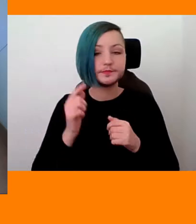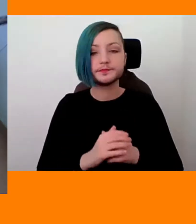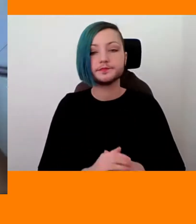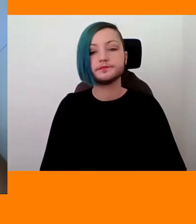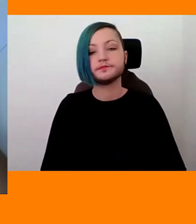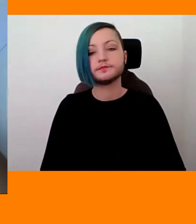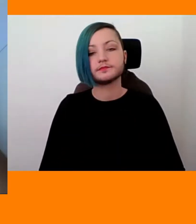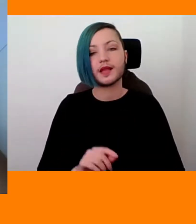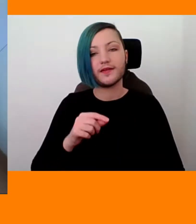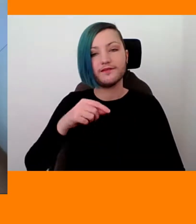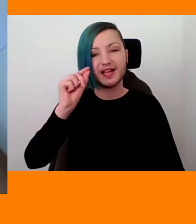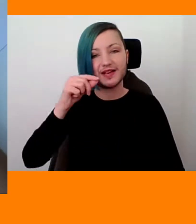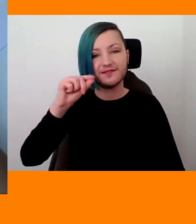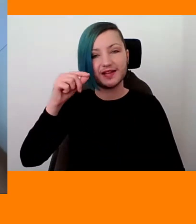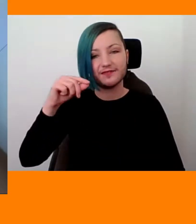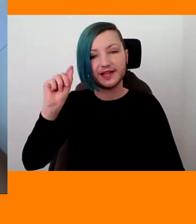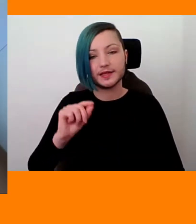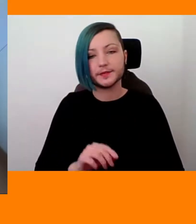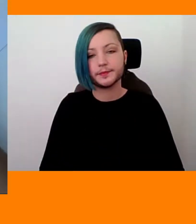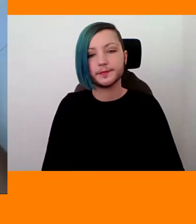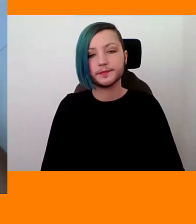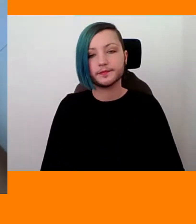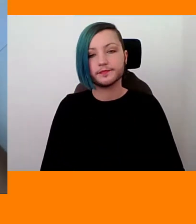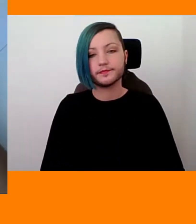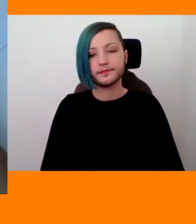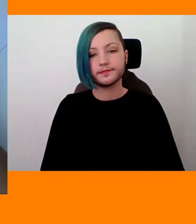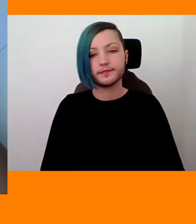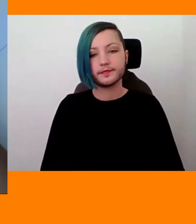and just flick them inwards.